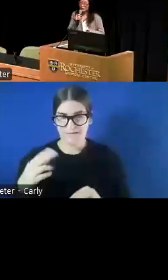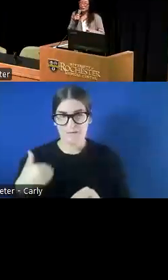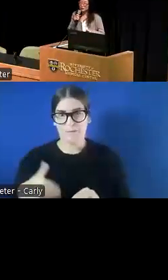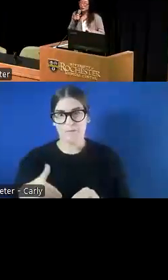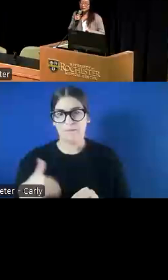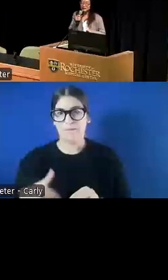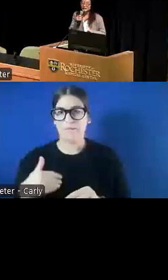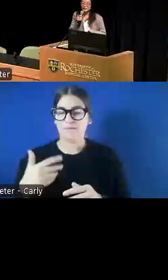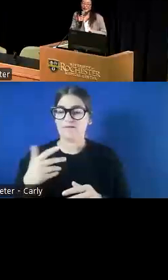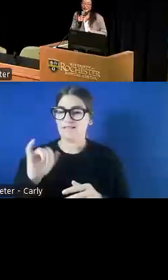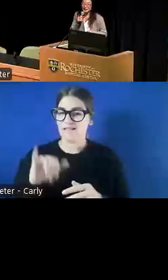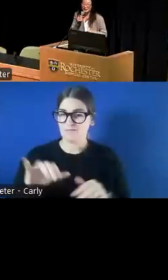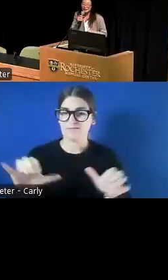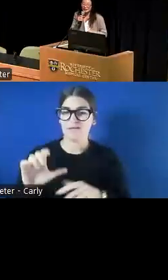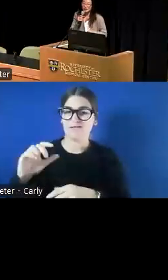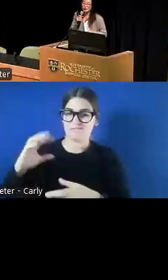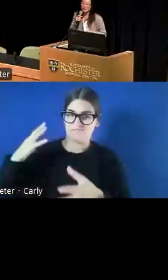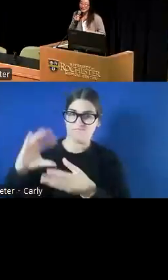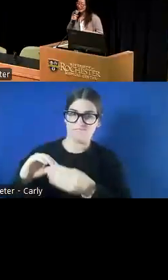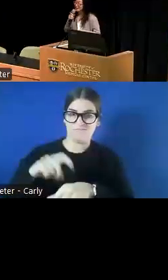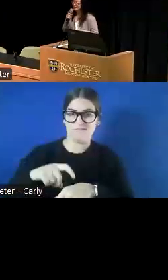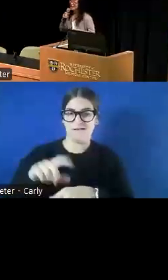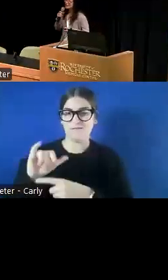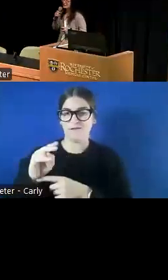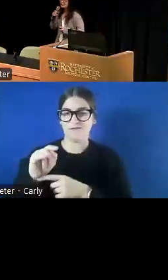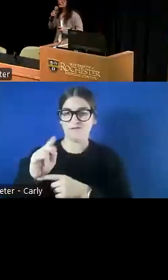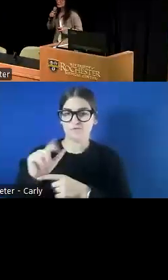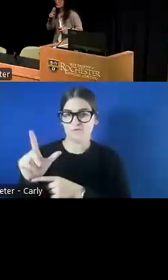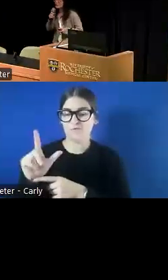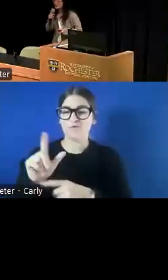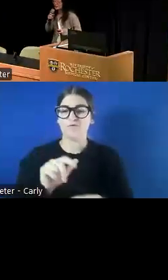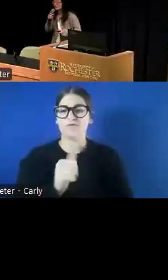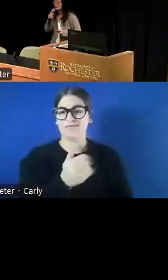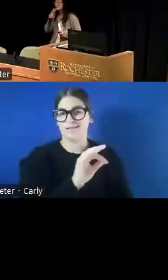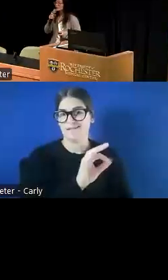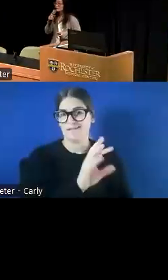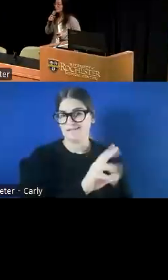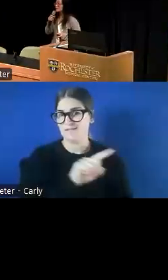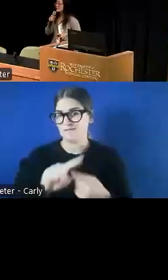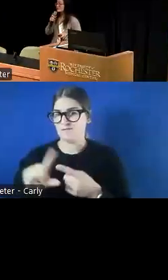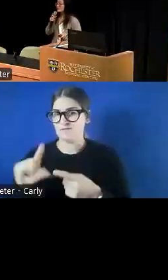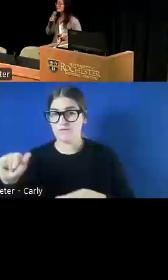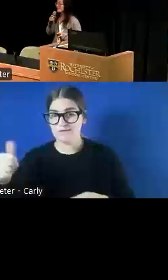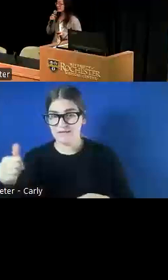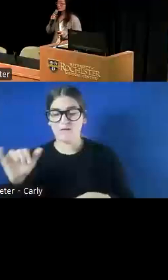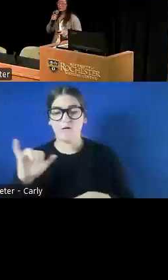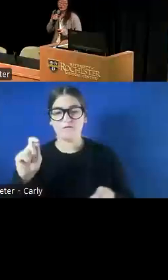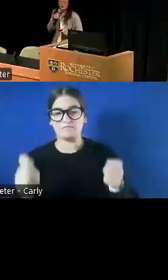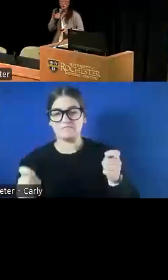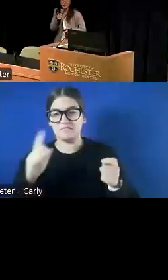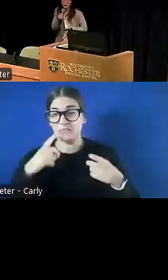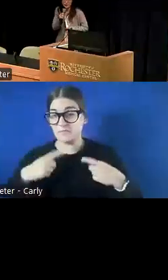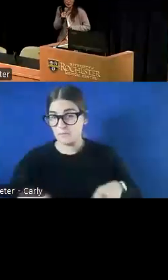study, longitudinally done from 1996 to 2010. They also adjusted for depressive symptoms and